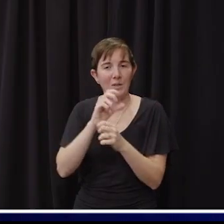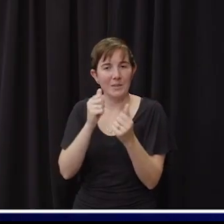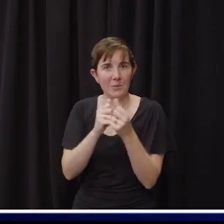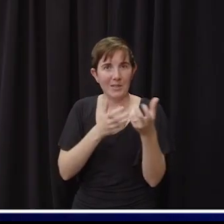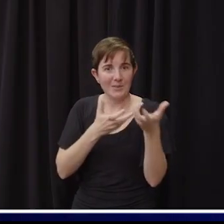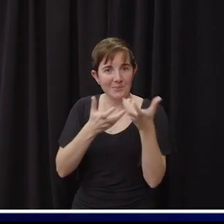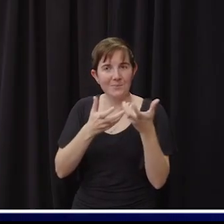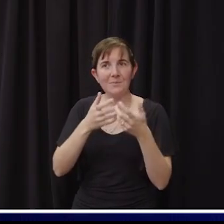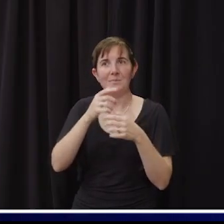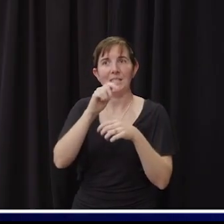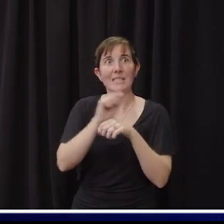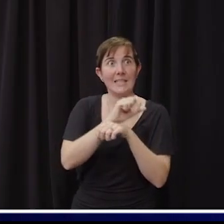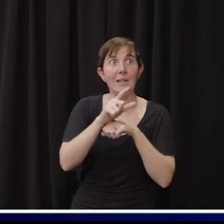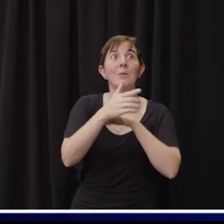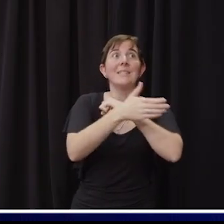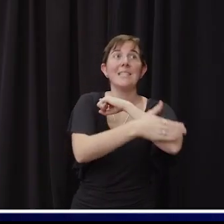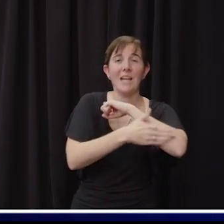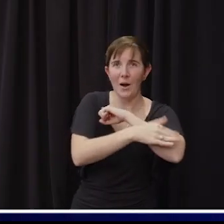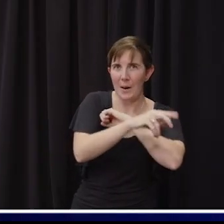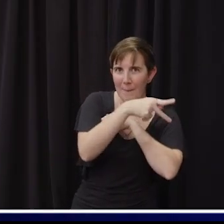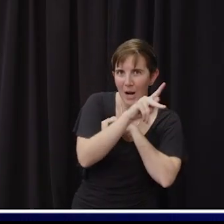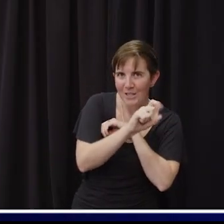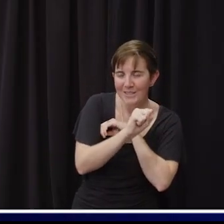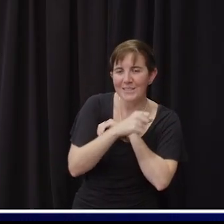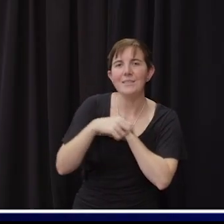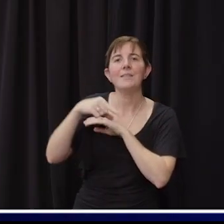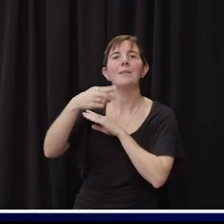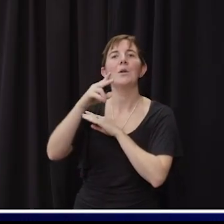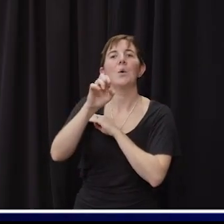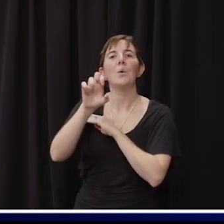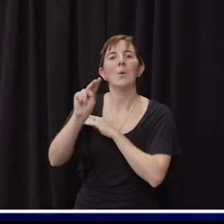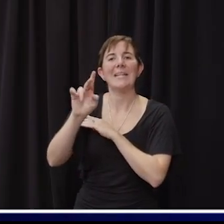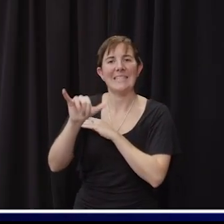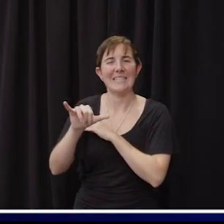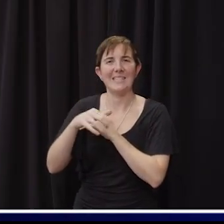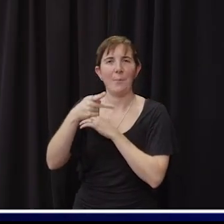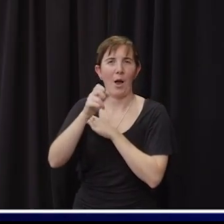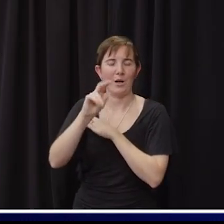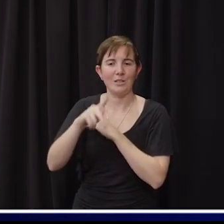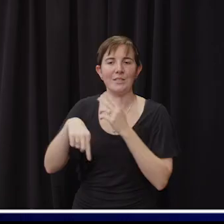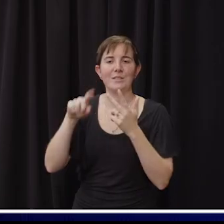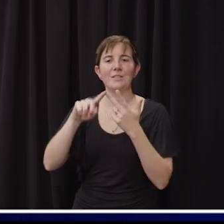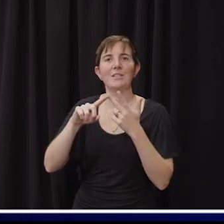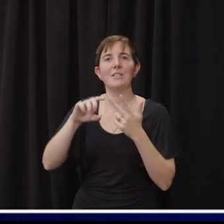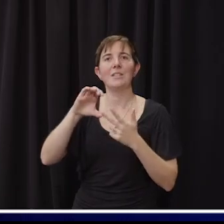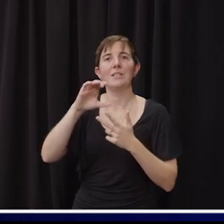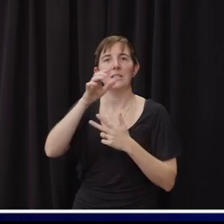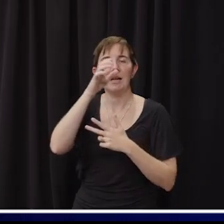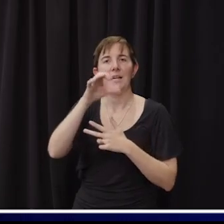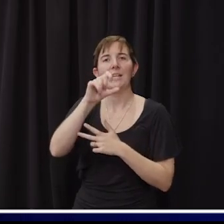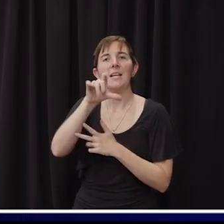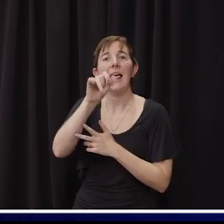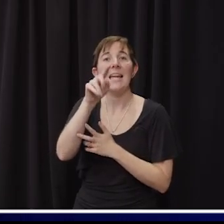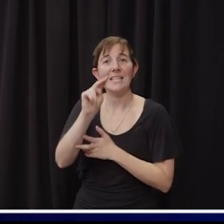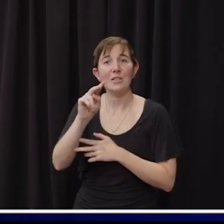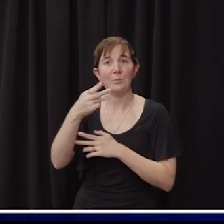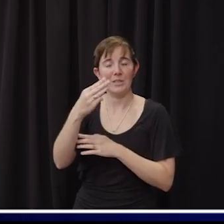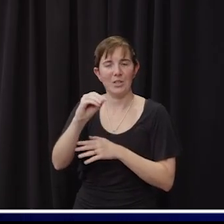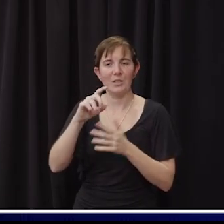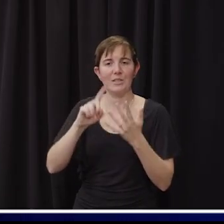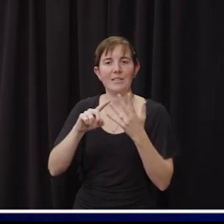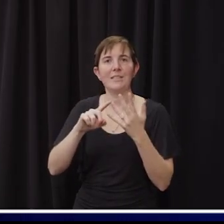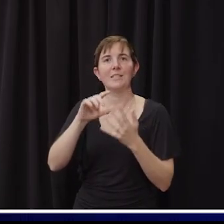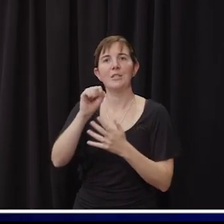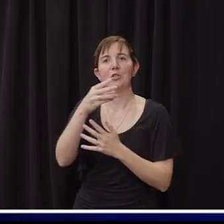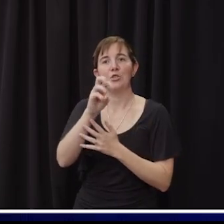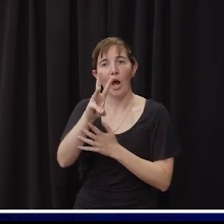Louis County Parks in Queenie Park, Clayton, Missouri, we're working in Shaw Park, and we're also working in